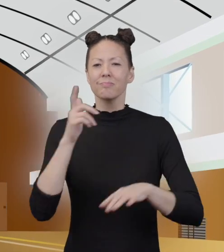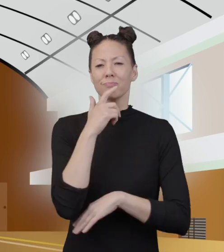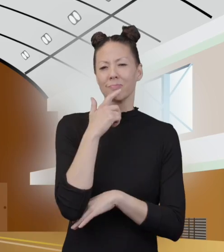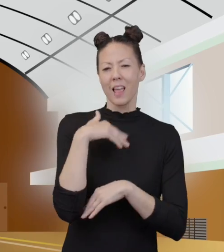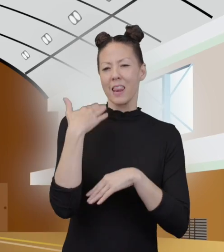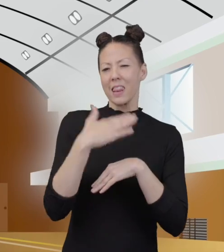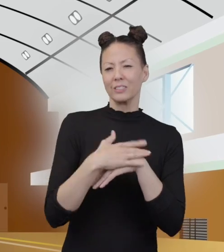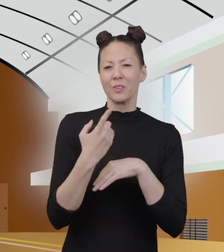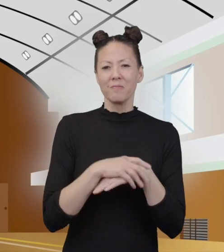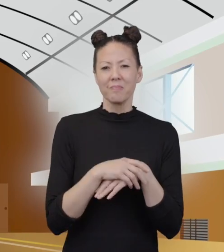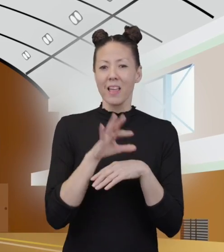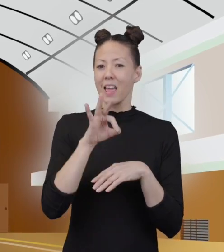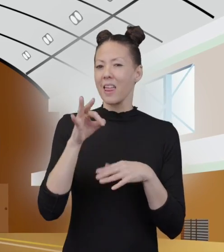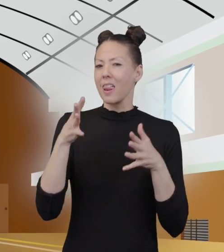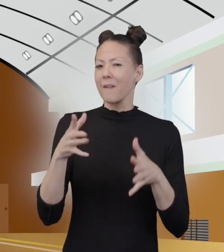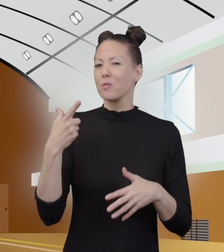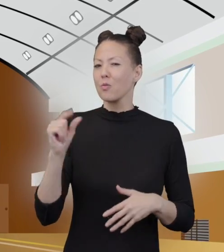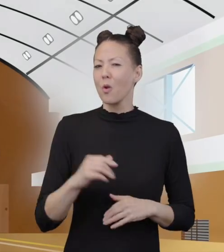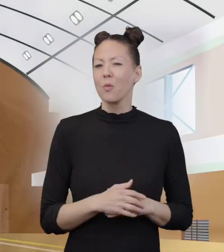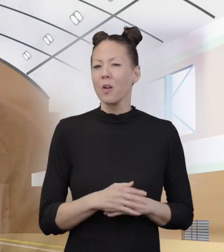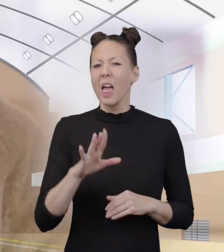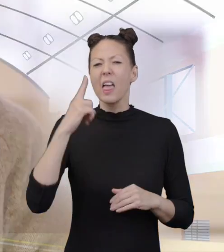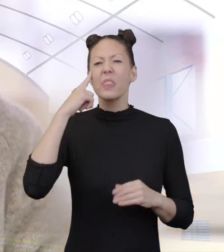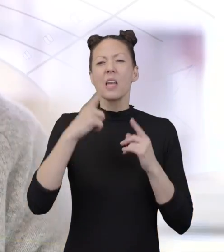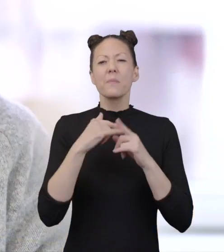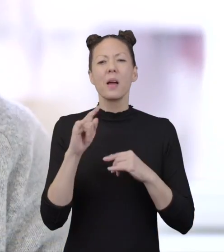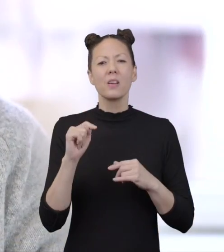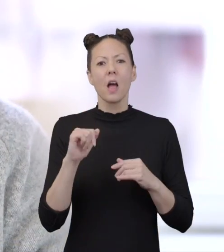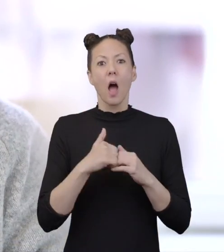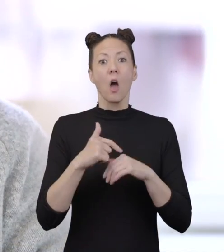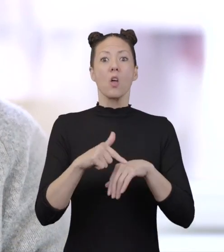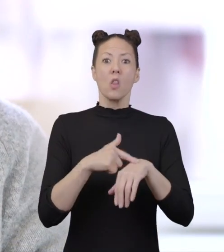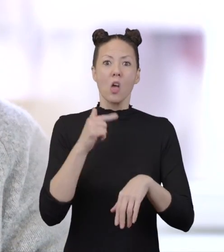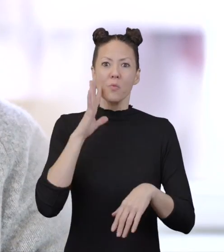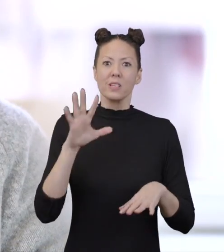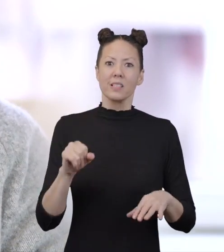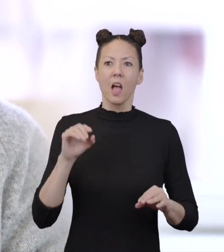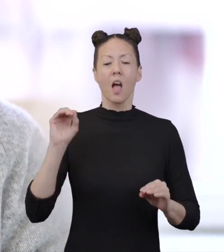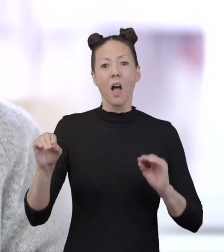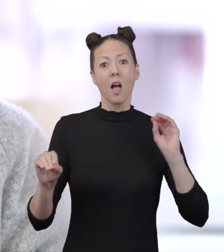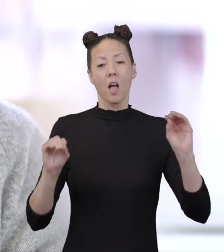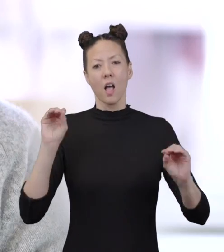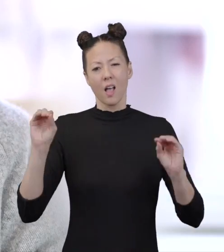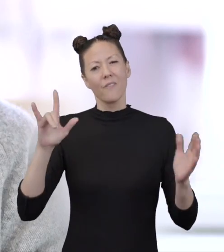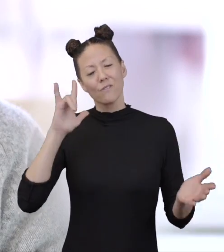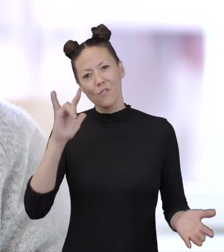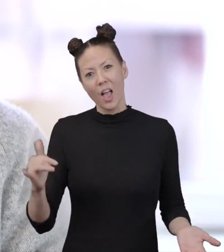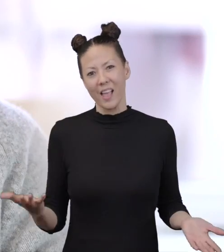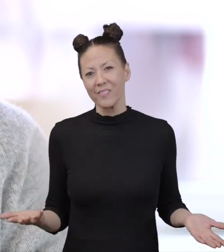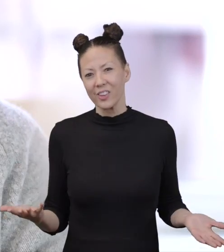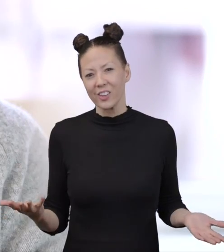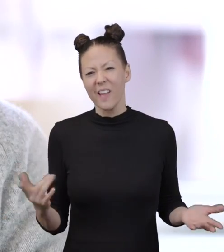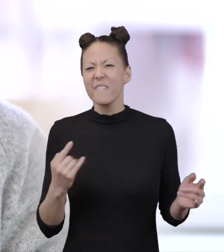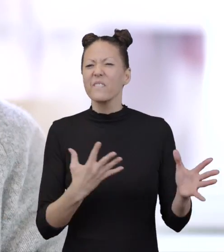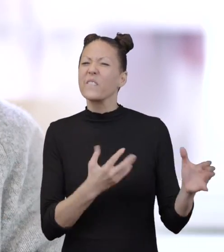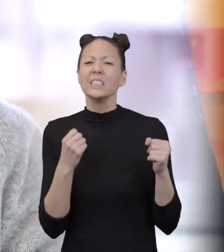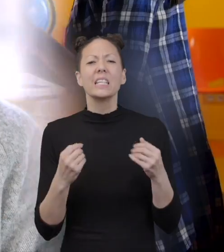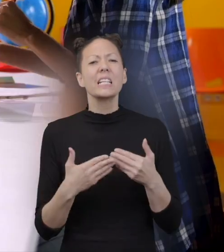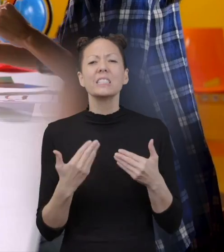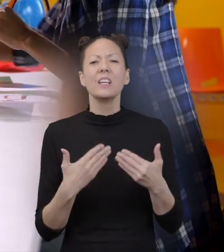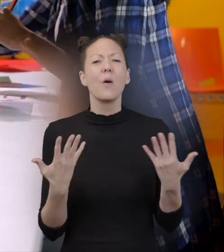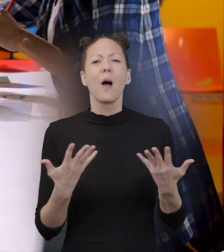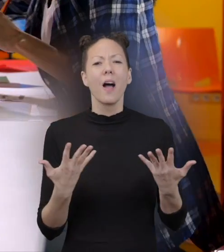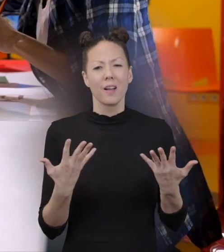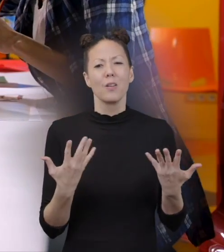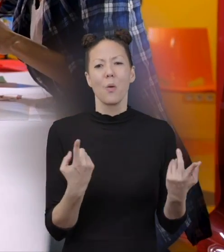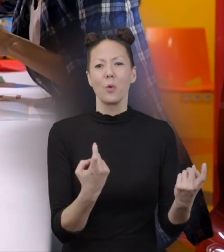Only 99 to go. Think about how long that would take. Forever, right? A faster and easier way would